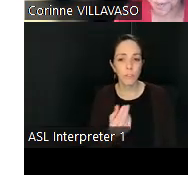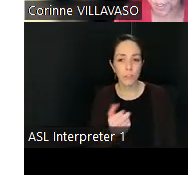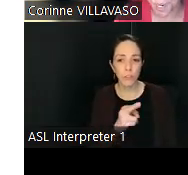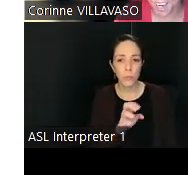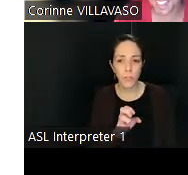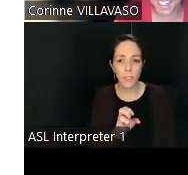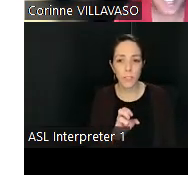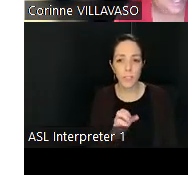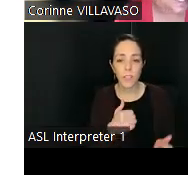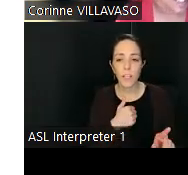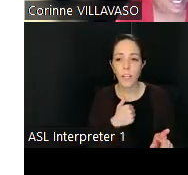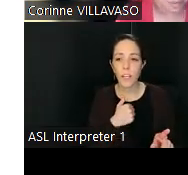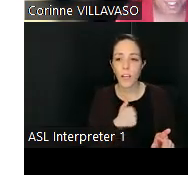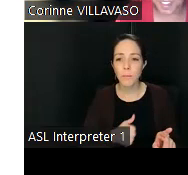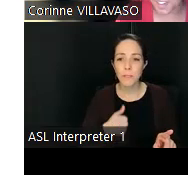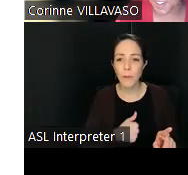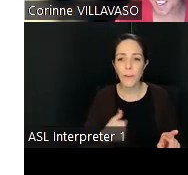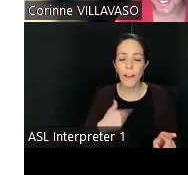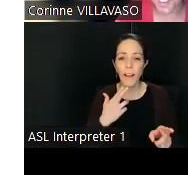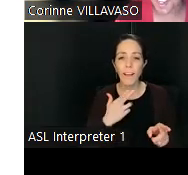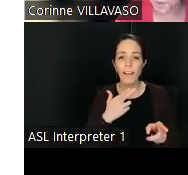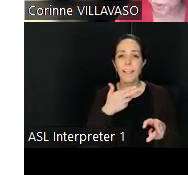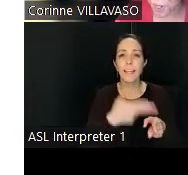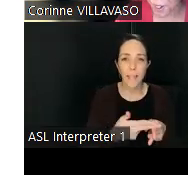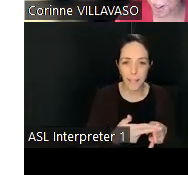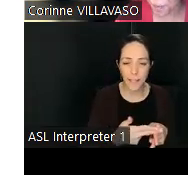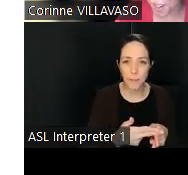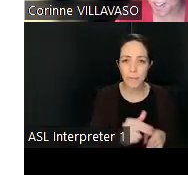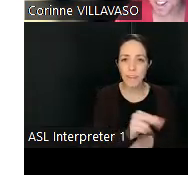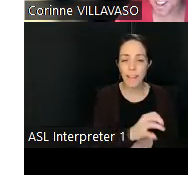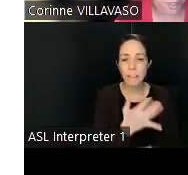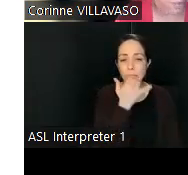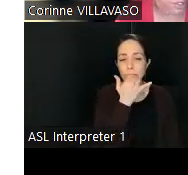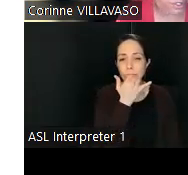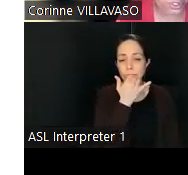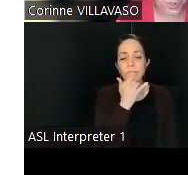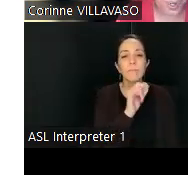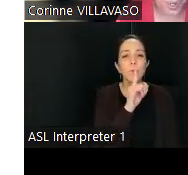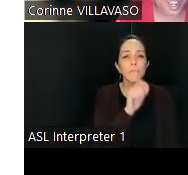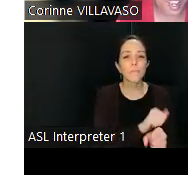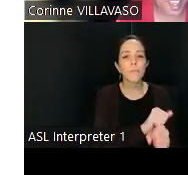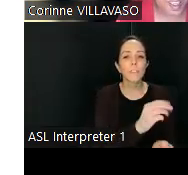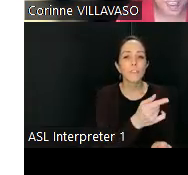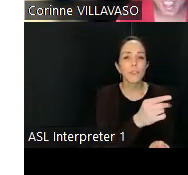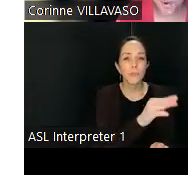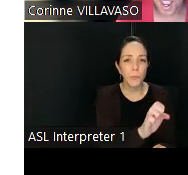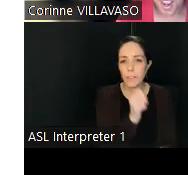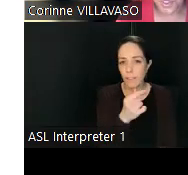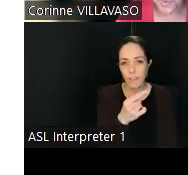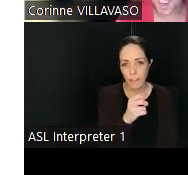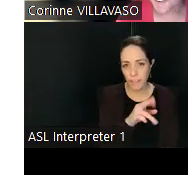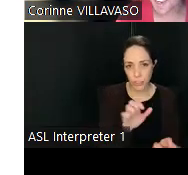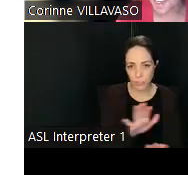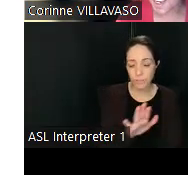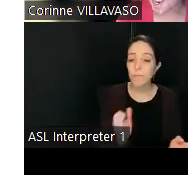to you as Commissioner Angie. So I'd like to apologize for that. So thank you for your comment, Commissioner Cherie. Now, do